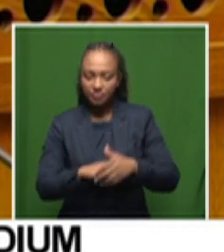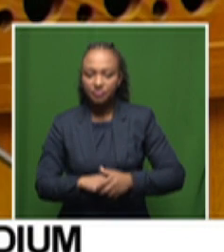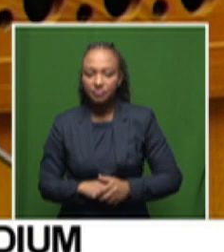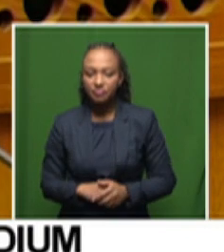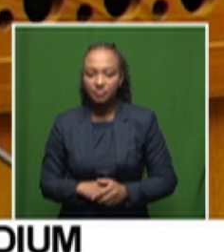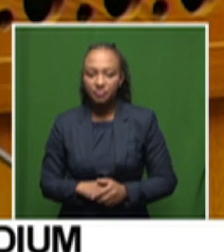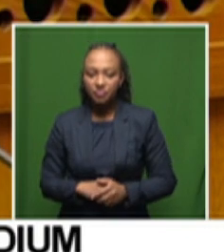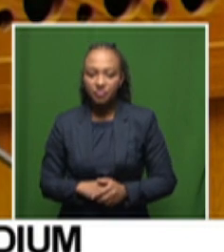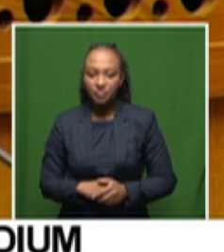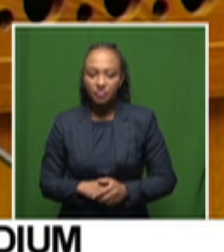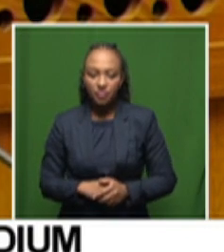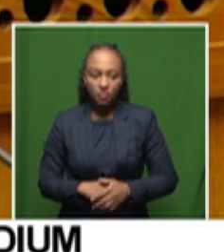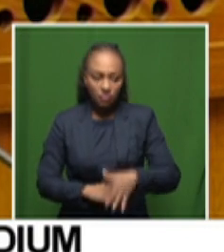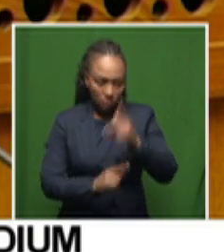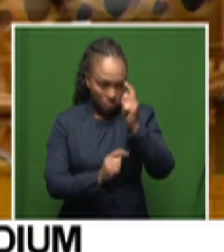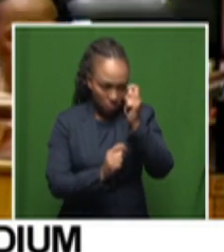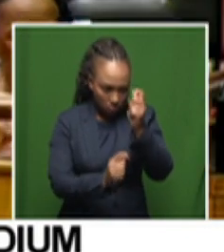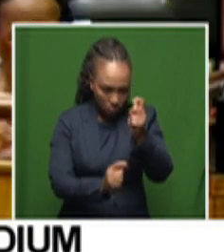honorable members.